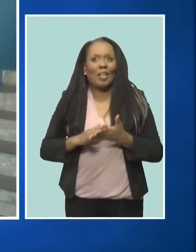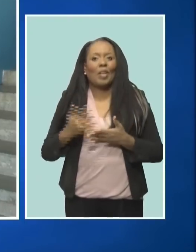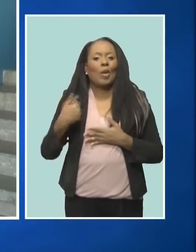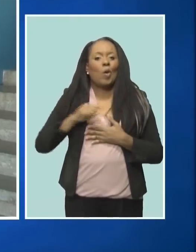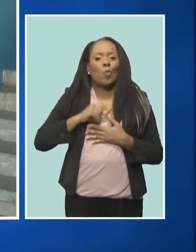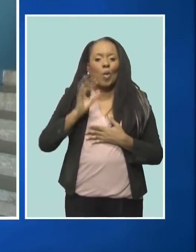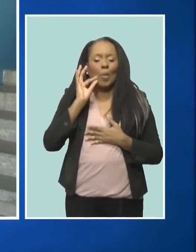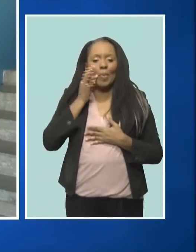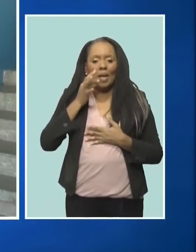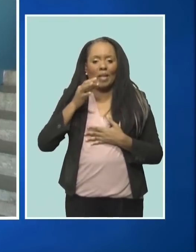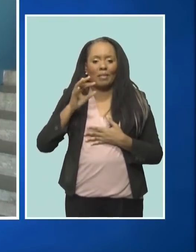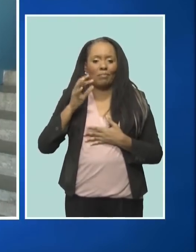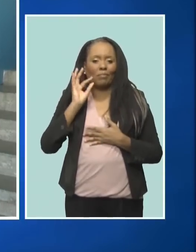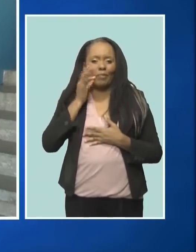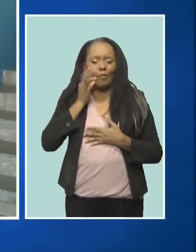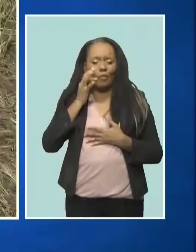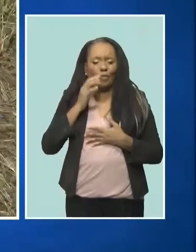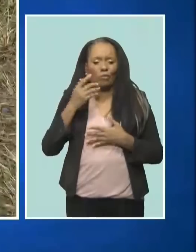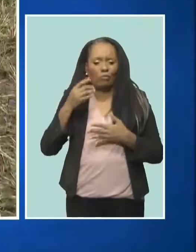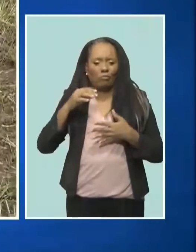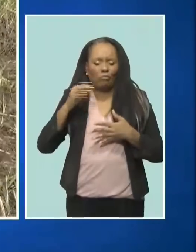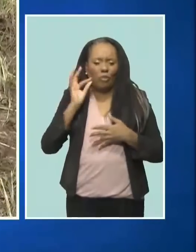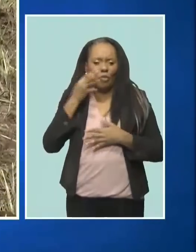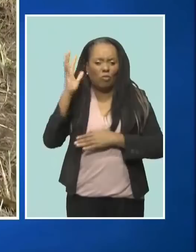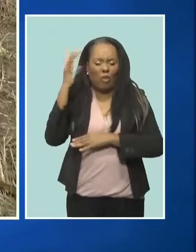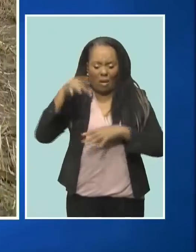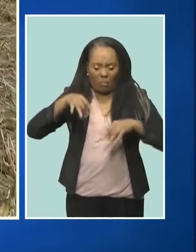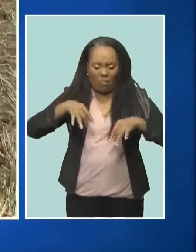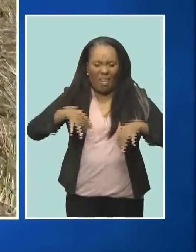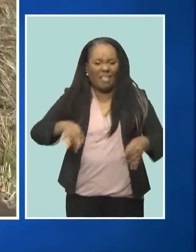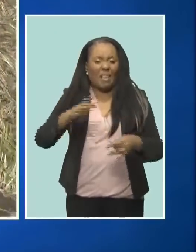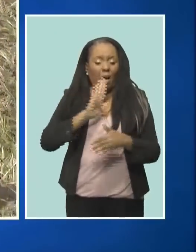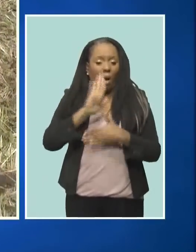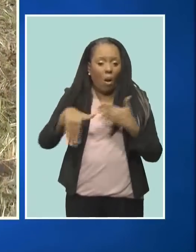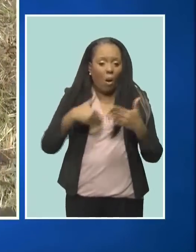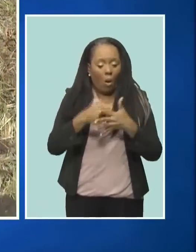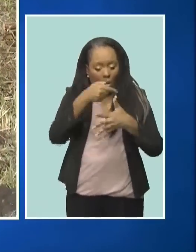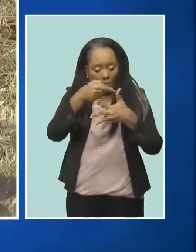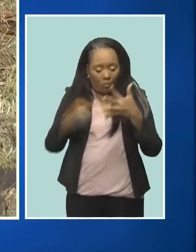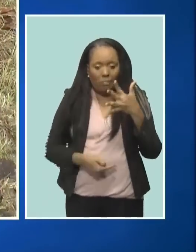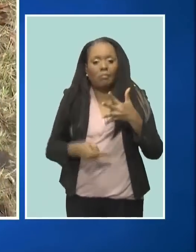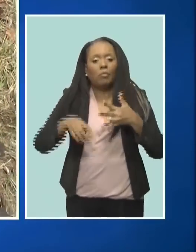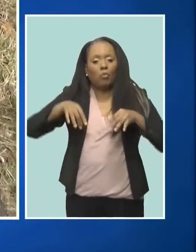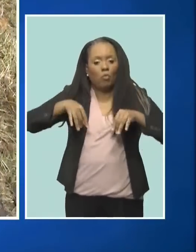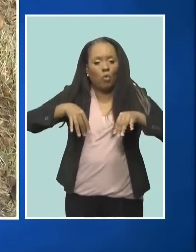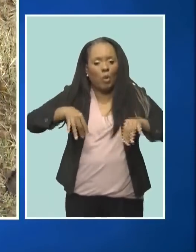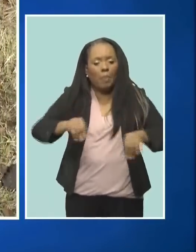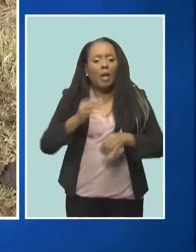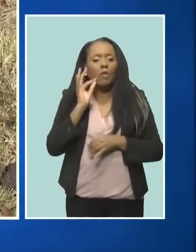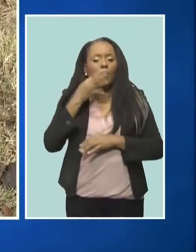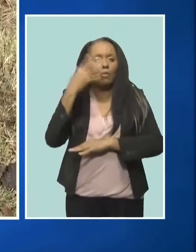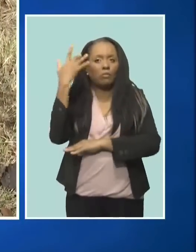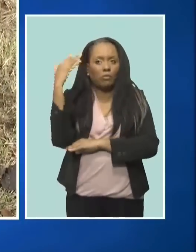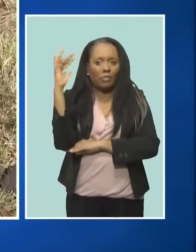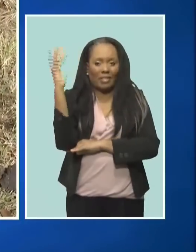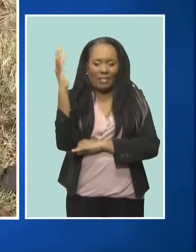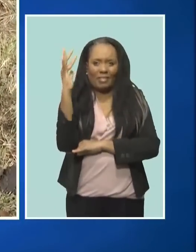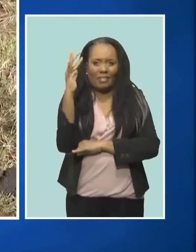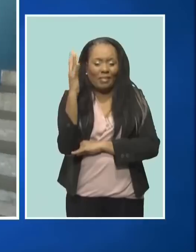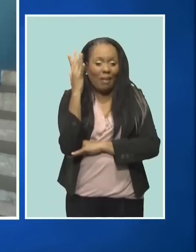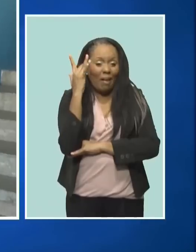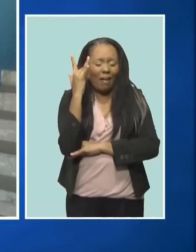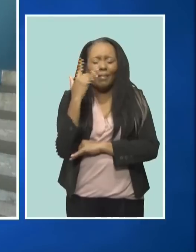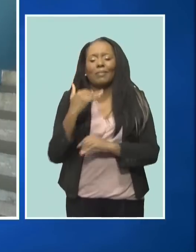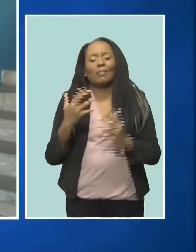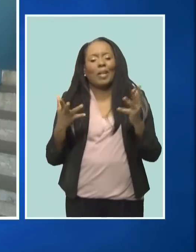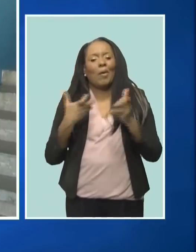at every school, and that was very, very important, because as I admonished those students to be sure